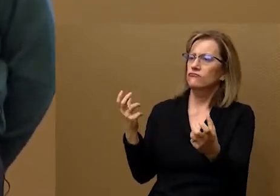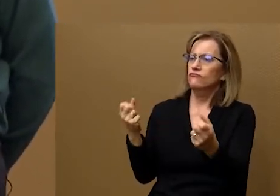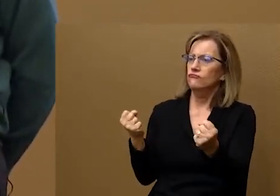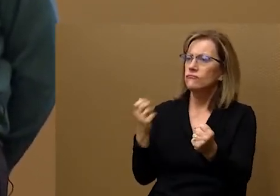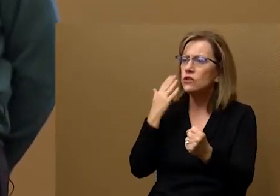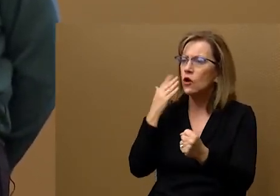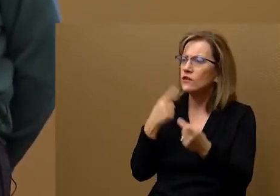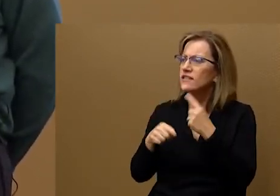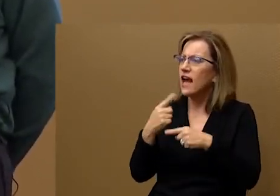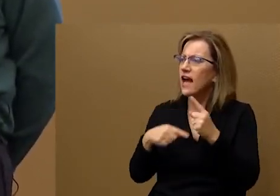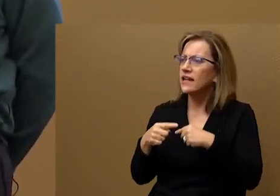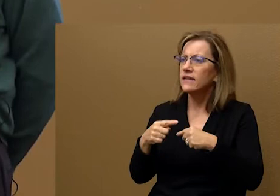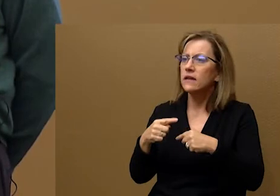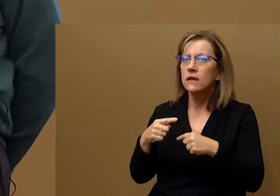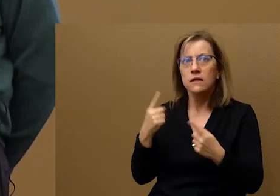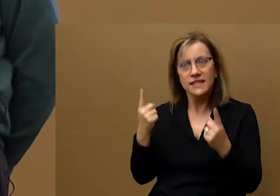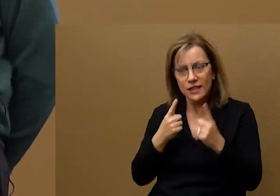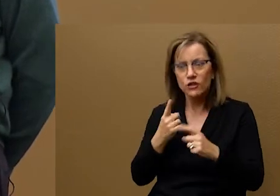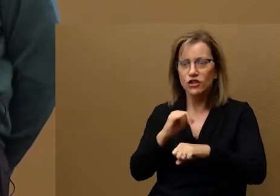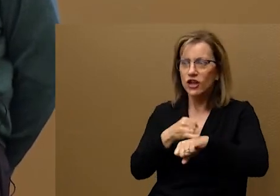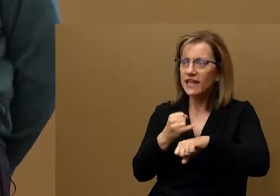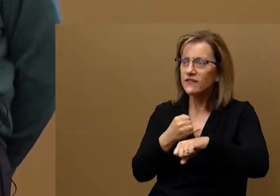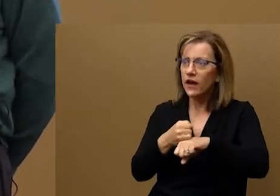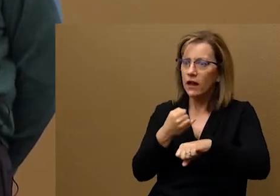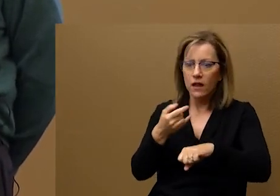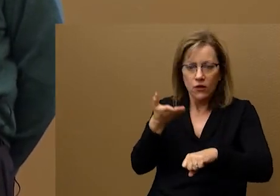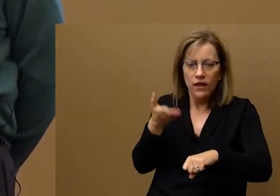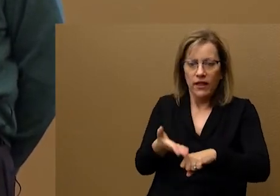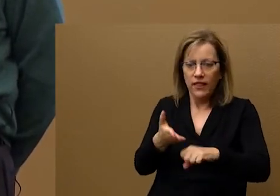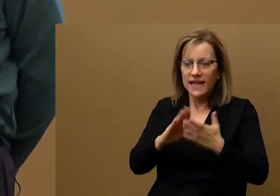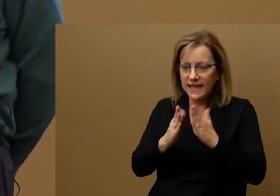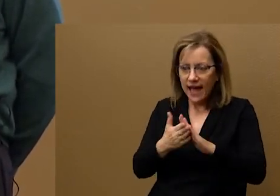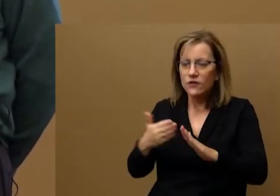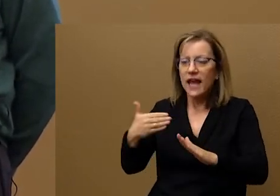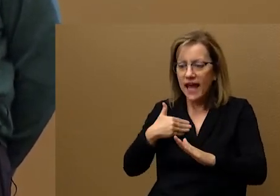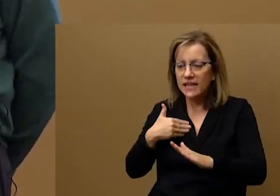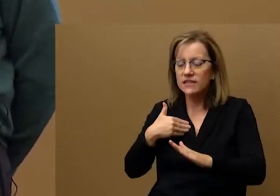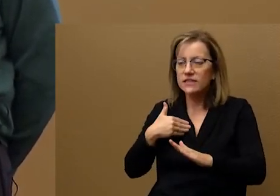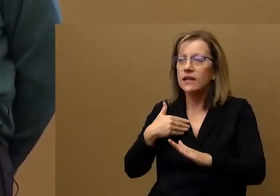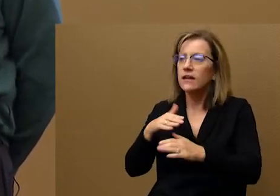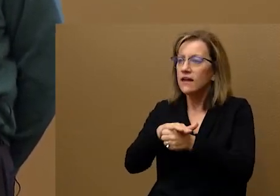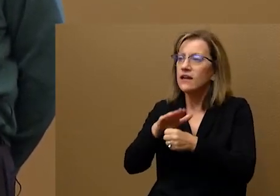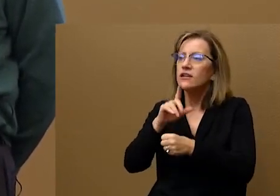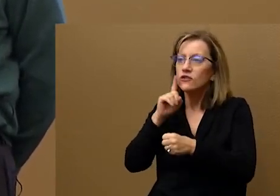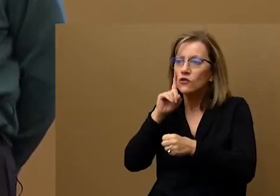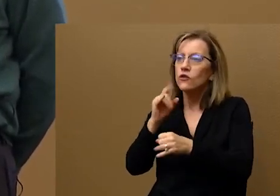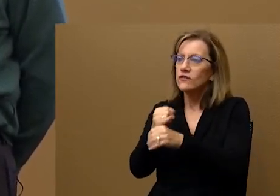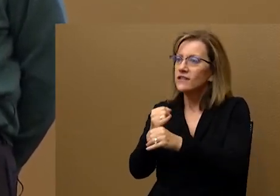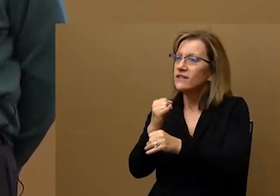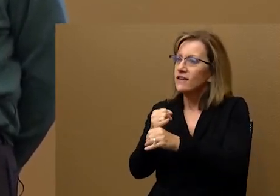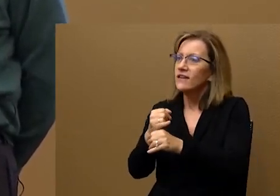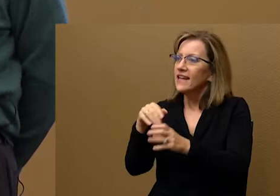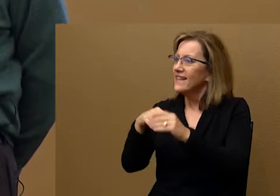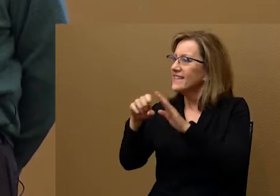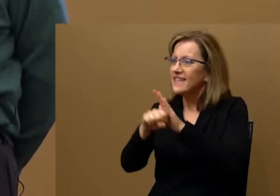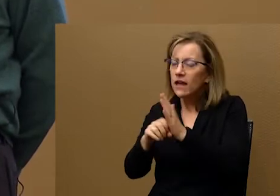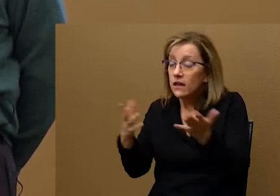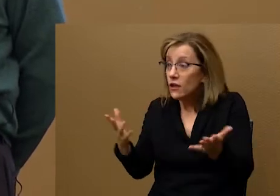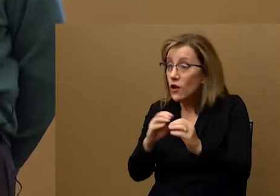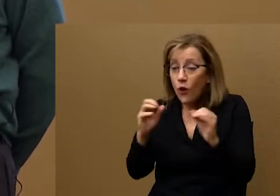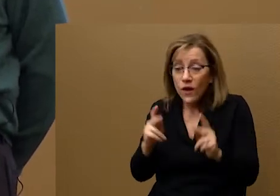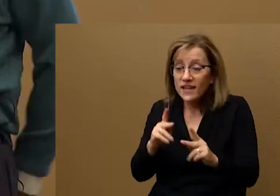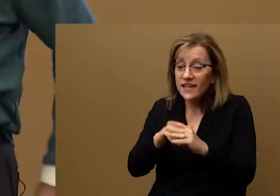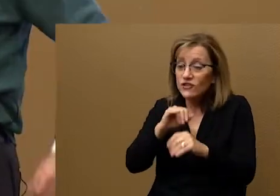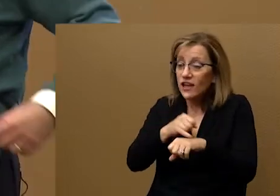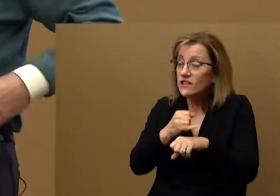in Jacksonville, given that it houses the deaf school for the state. There just simply aren't anybody